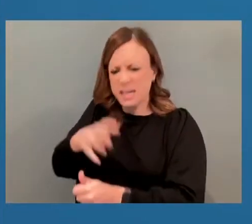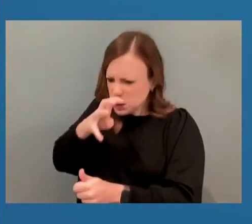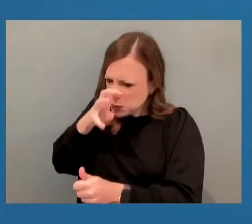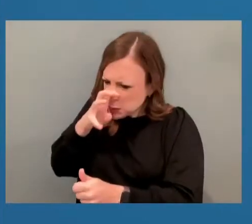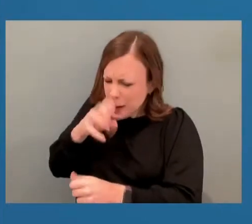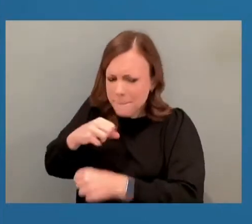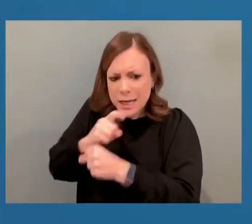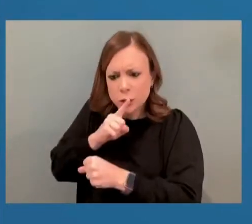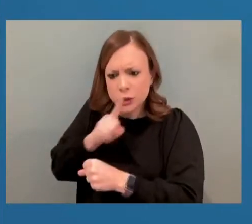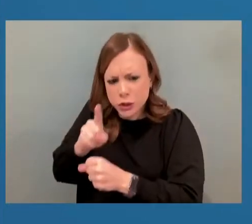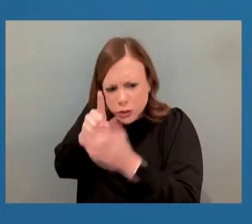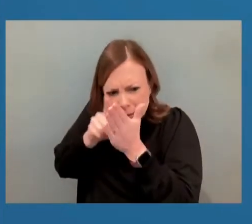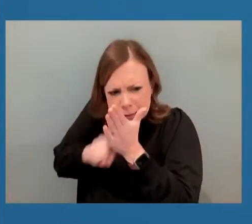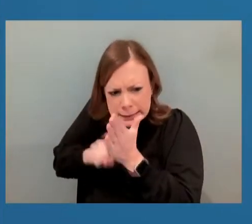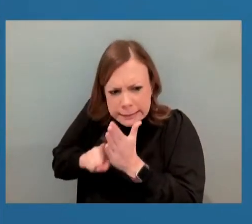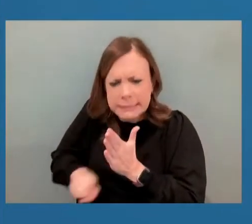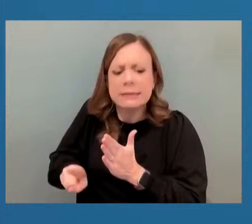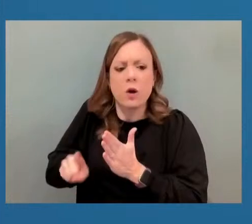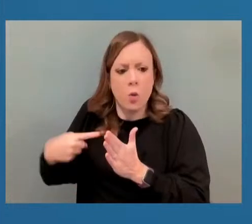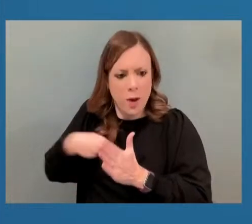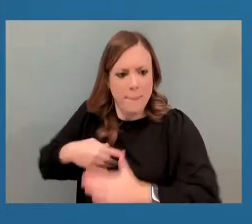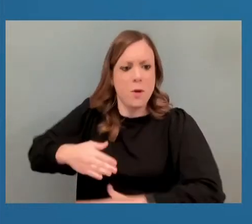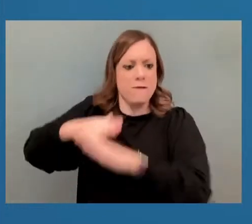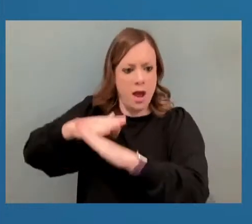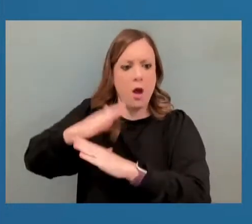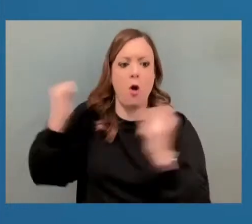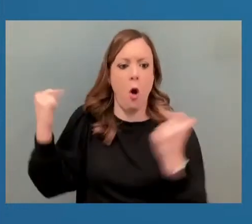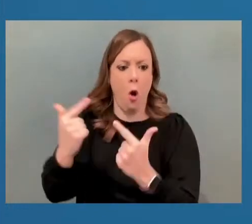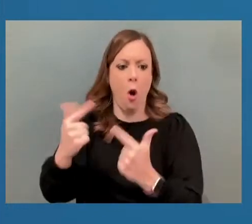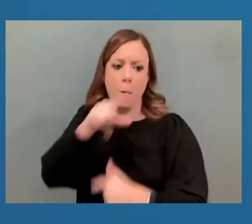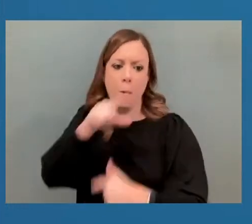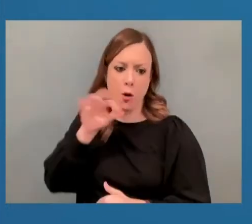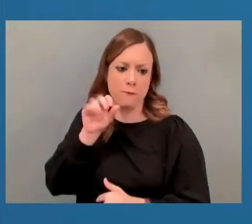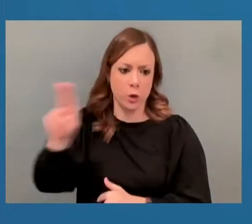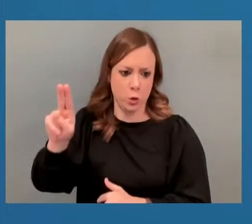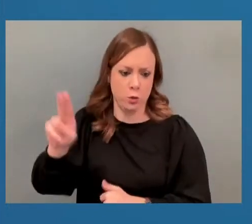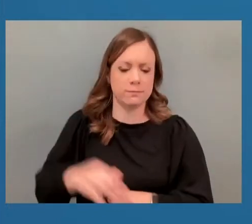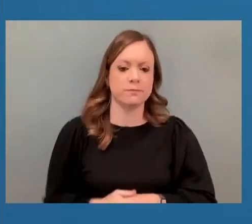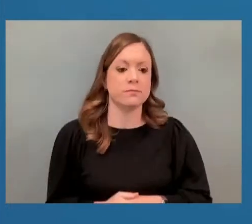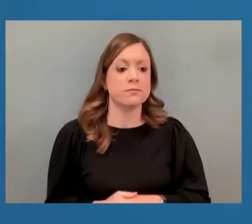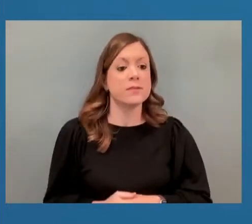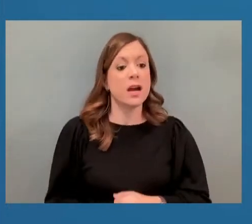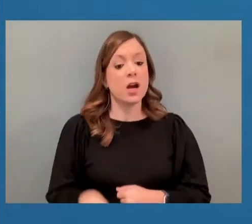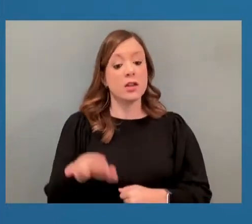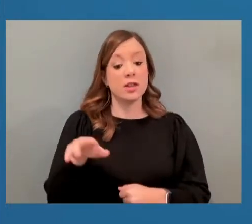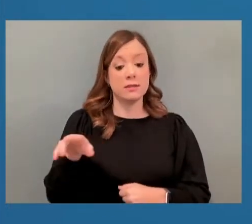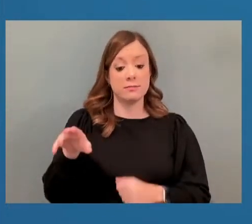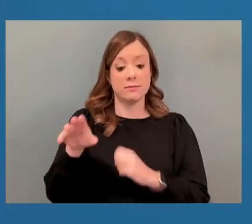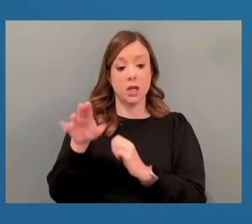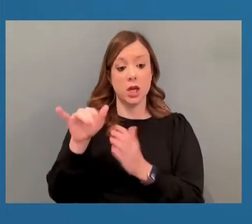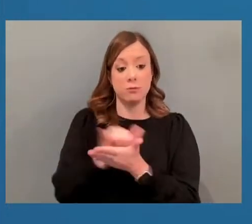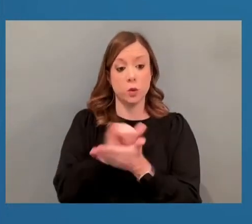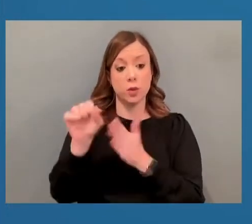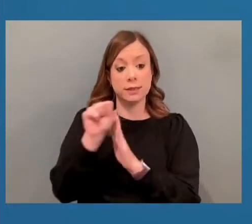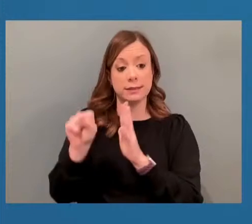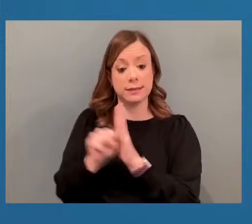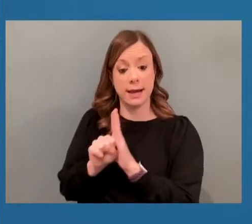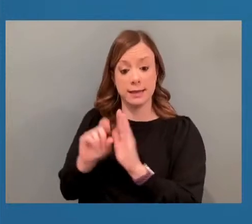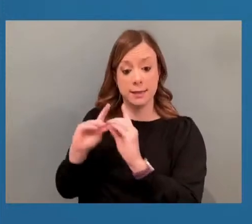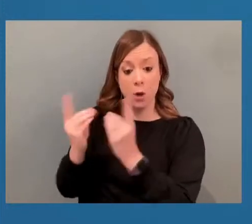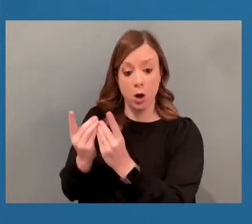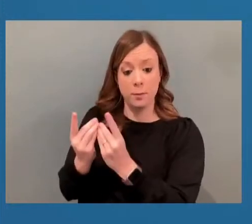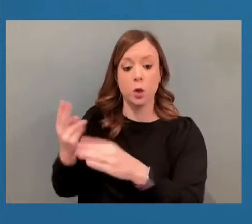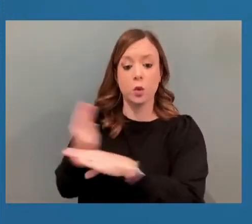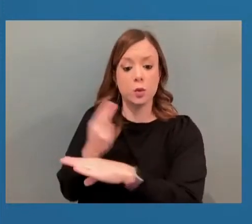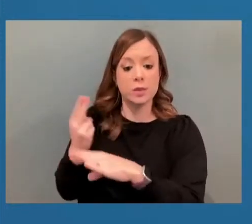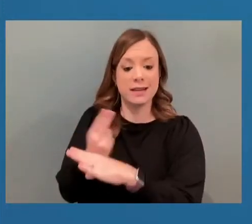addressing the threat of H5N1 in New York State. The New York State Department of Health is using all the tools at its disposal to monitor for avian influenza